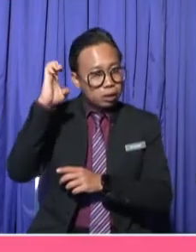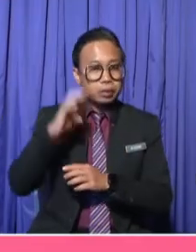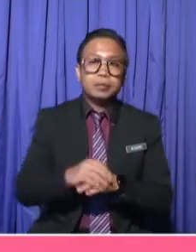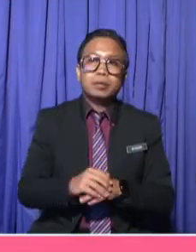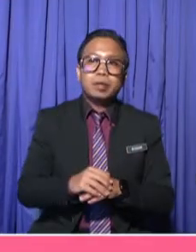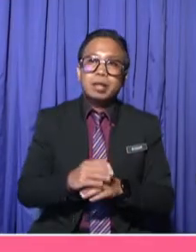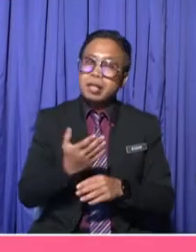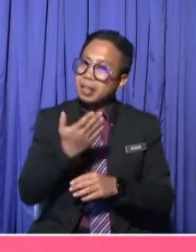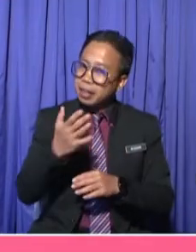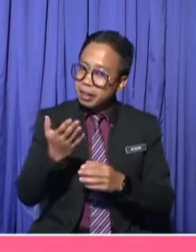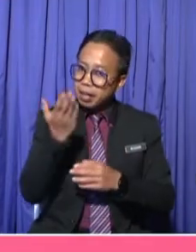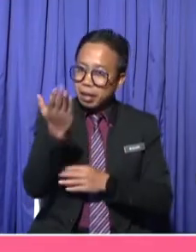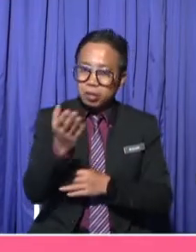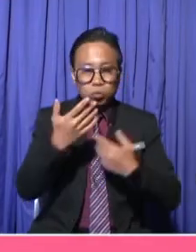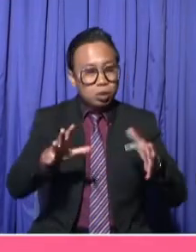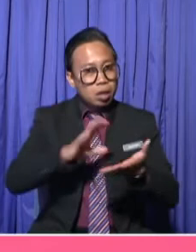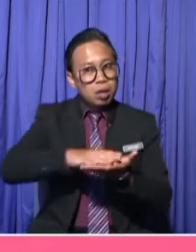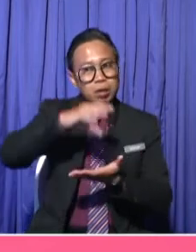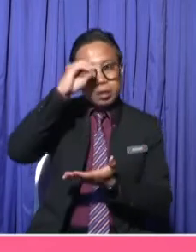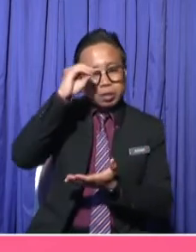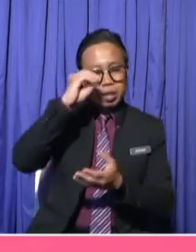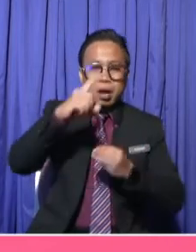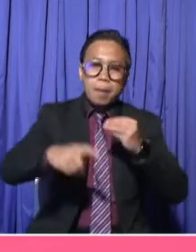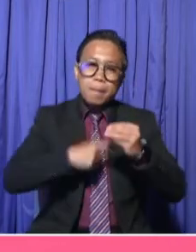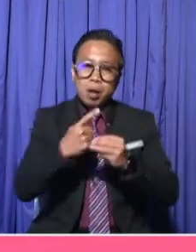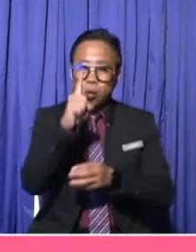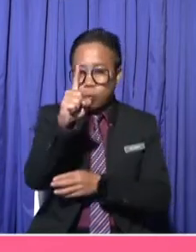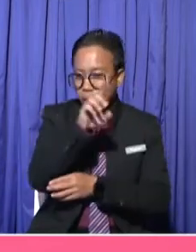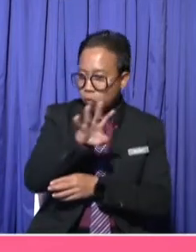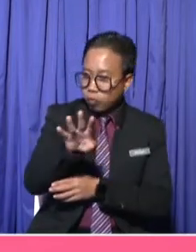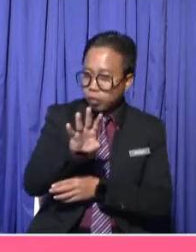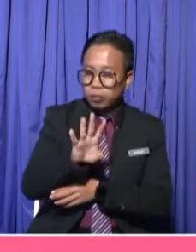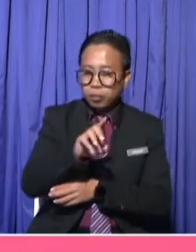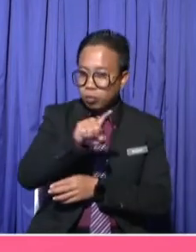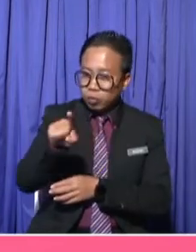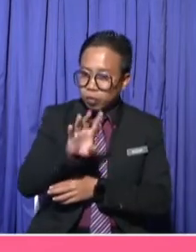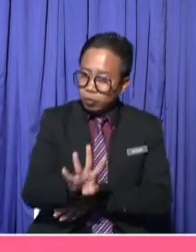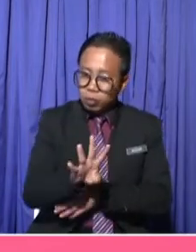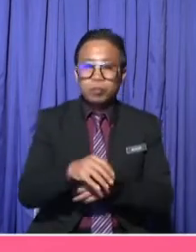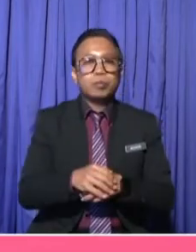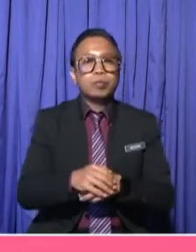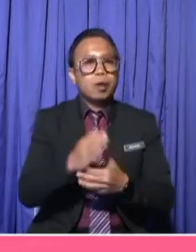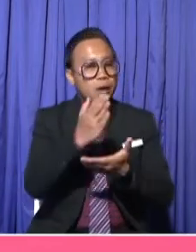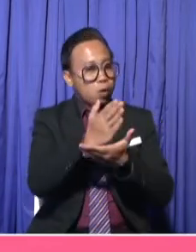Then, you have learnt about 1/4 equal parts during the